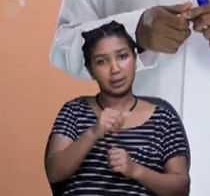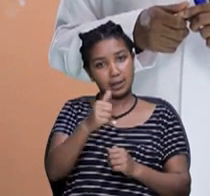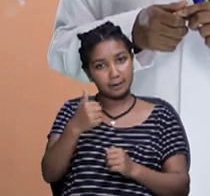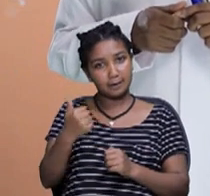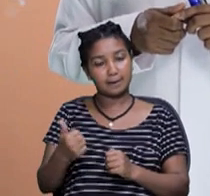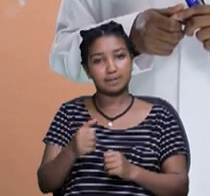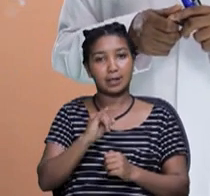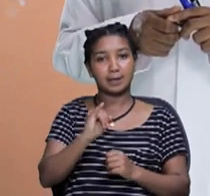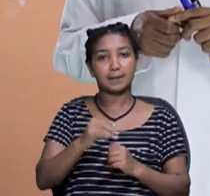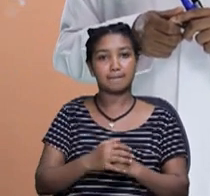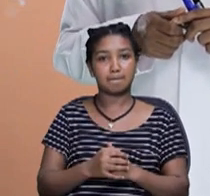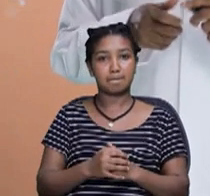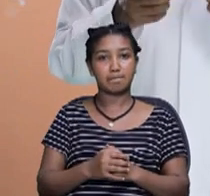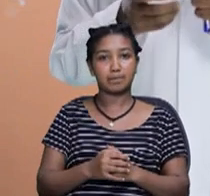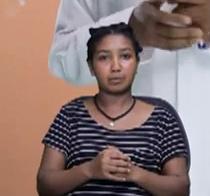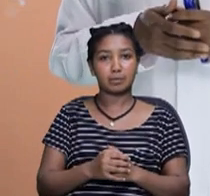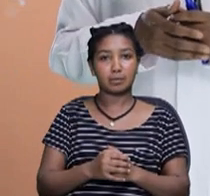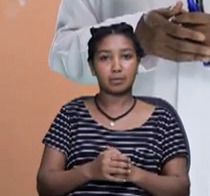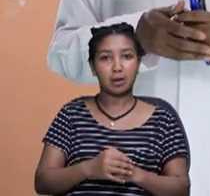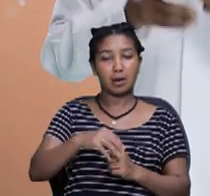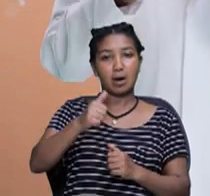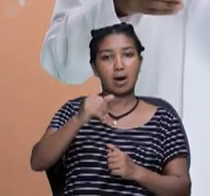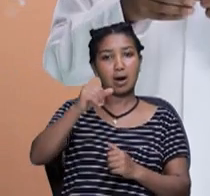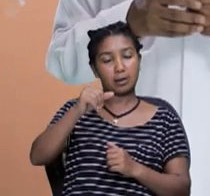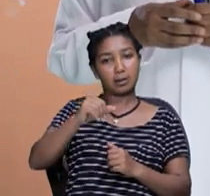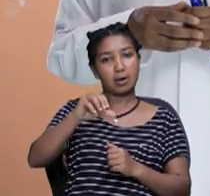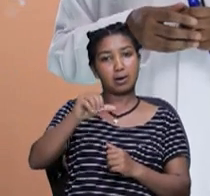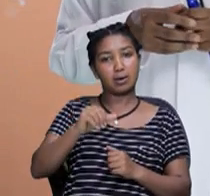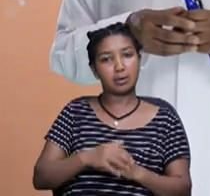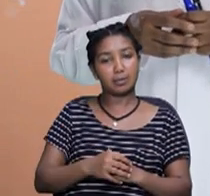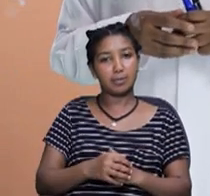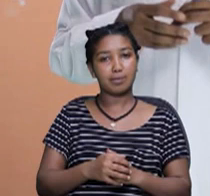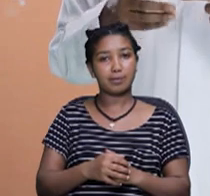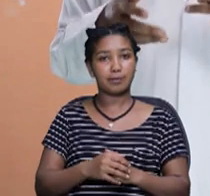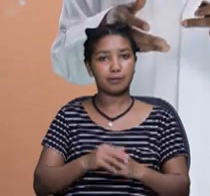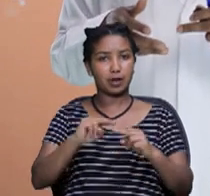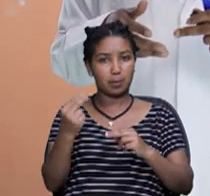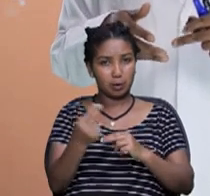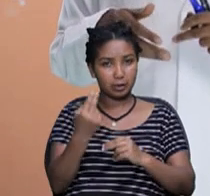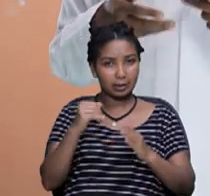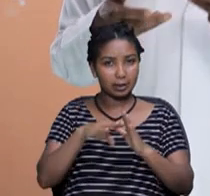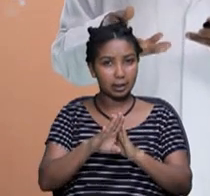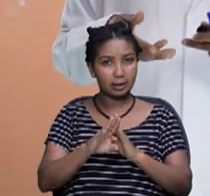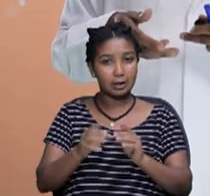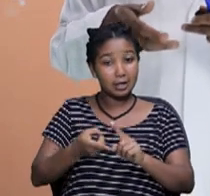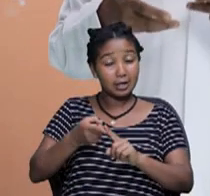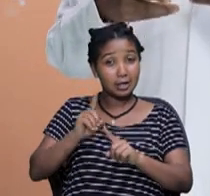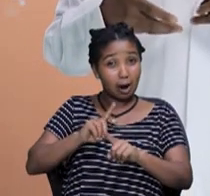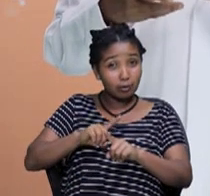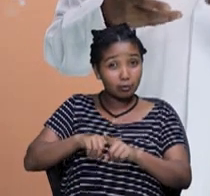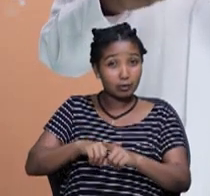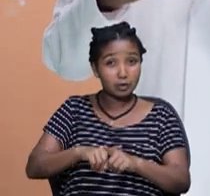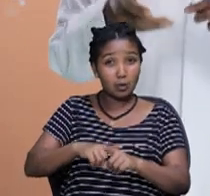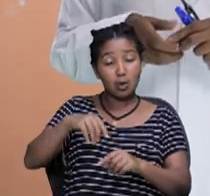other is an aldosterone. Aldosterone is very important in reabsorption